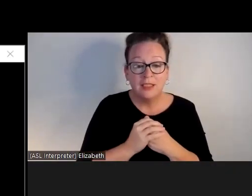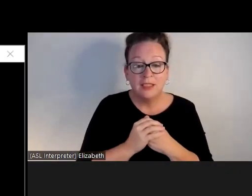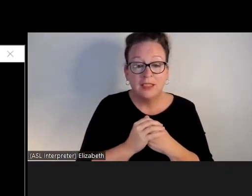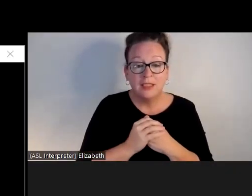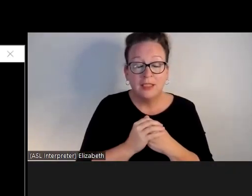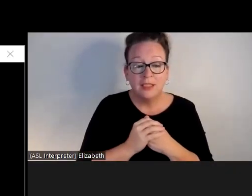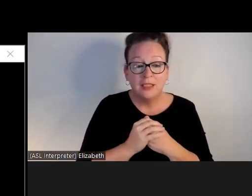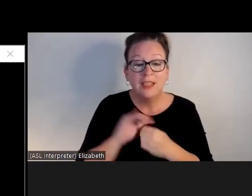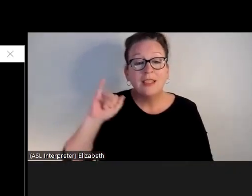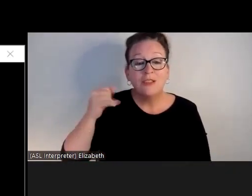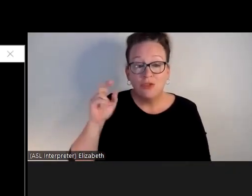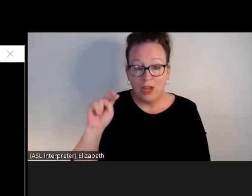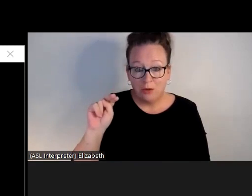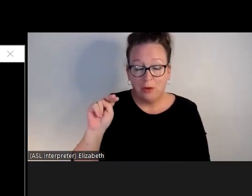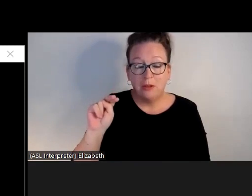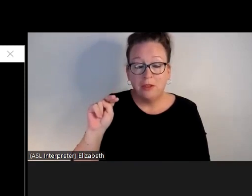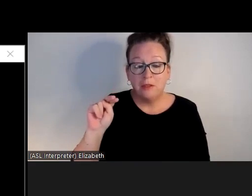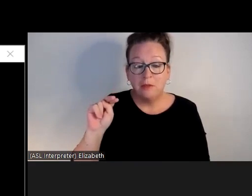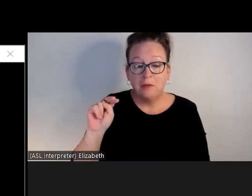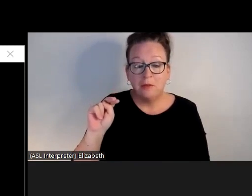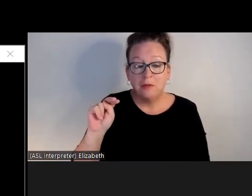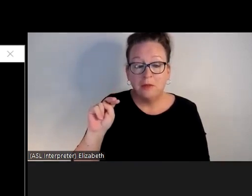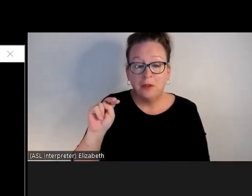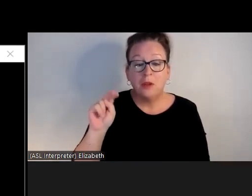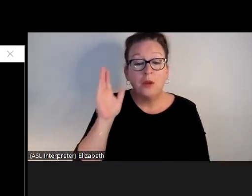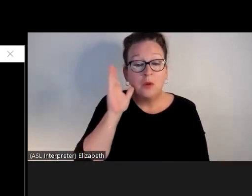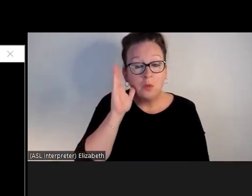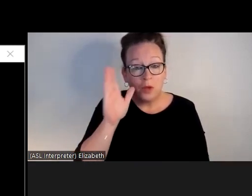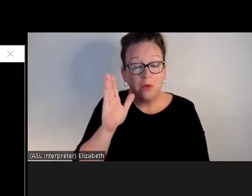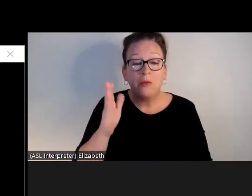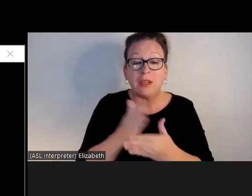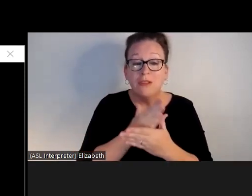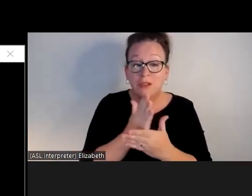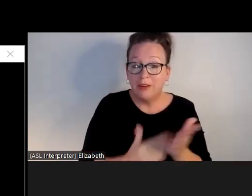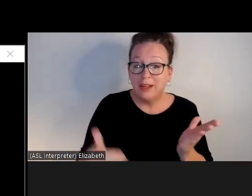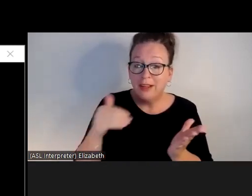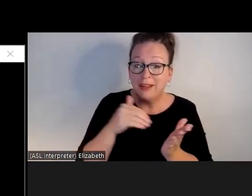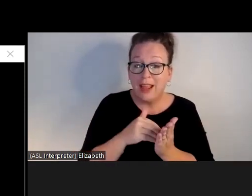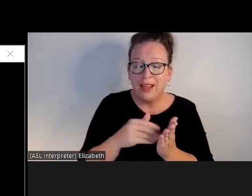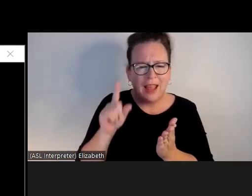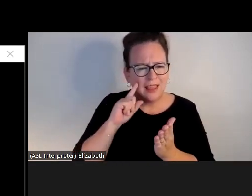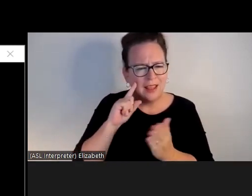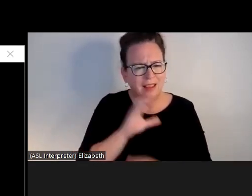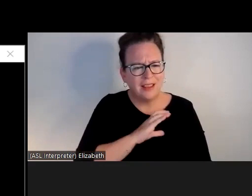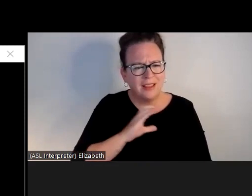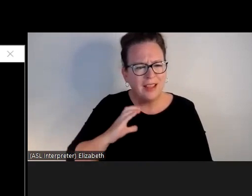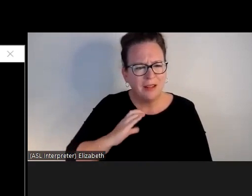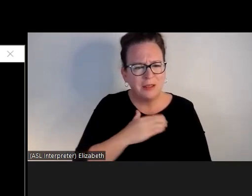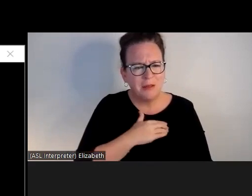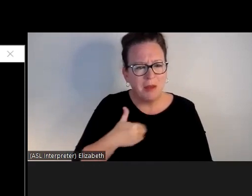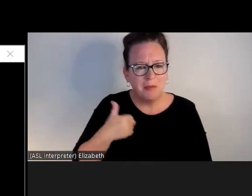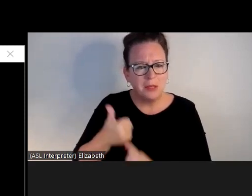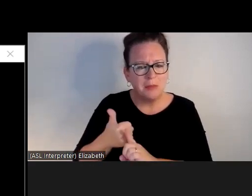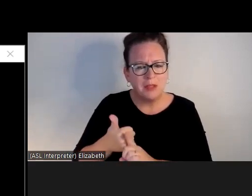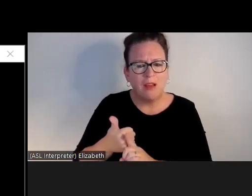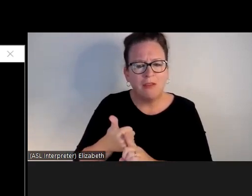in January, and we will be resharing. I think the council members should have a hold on their